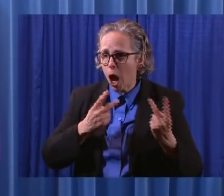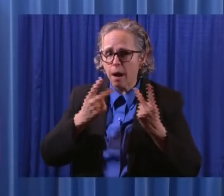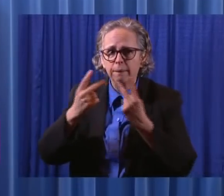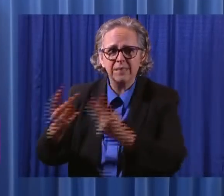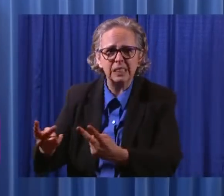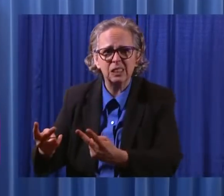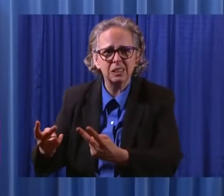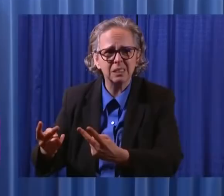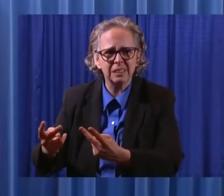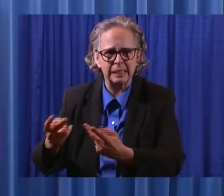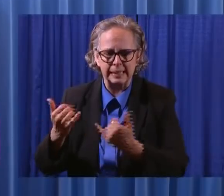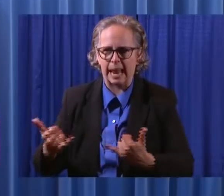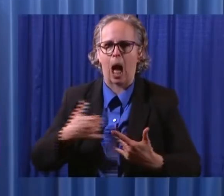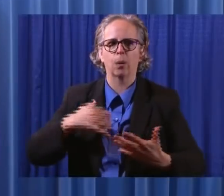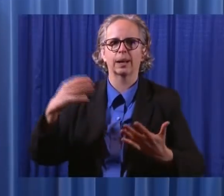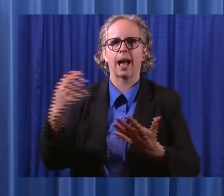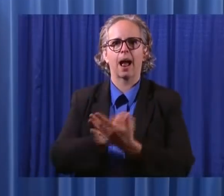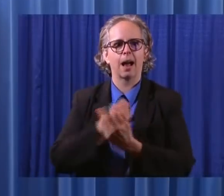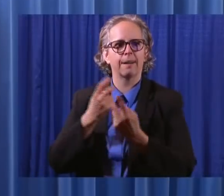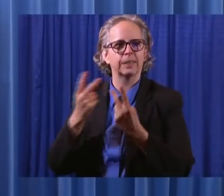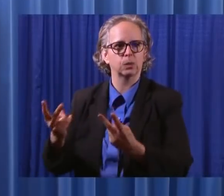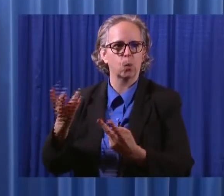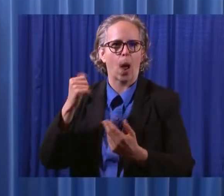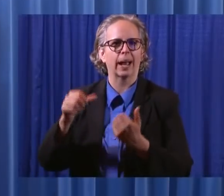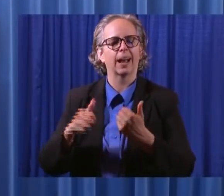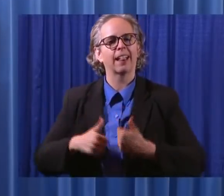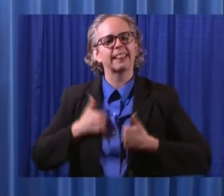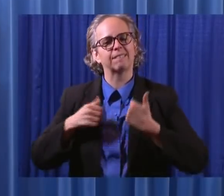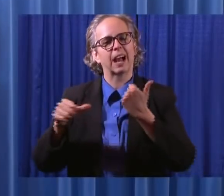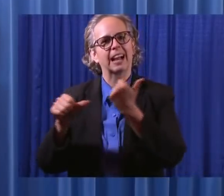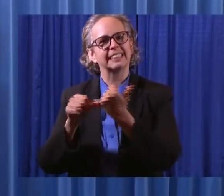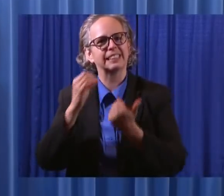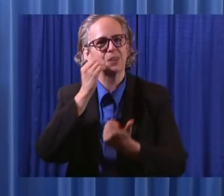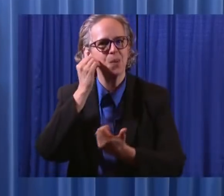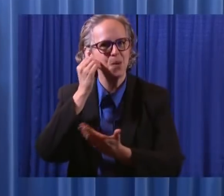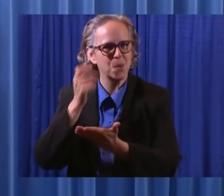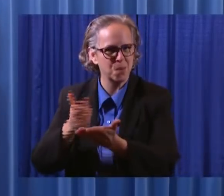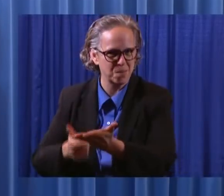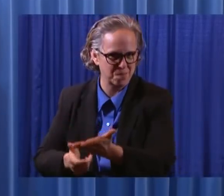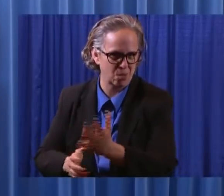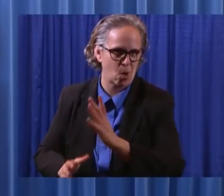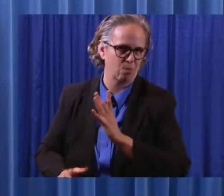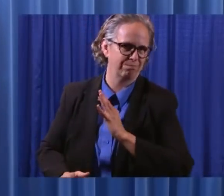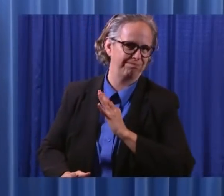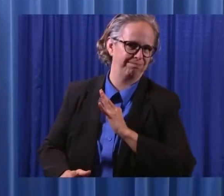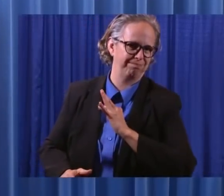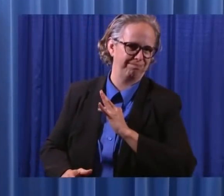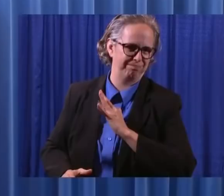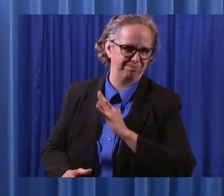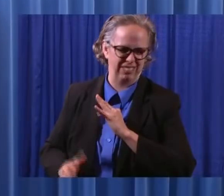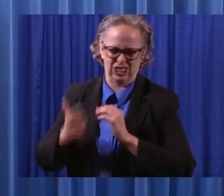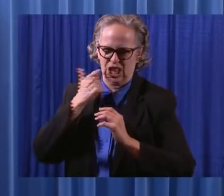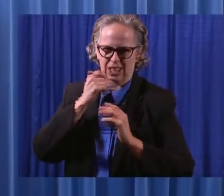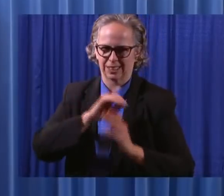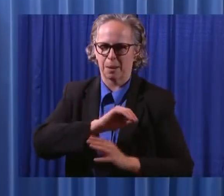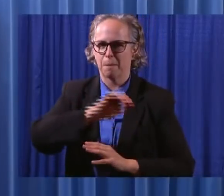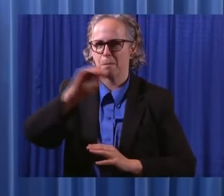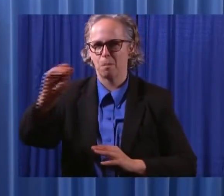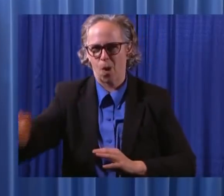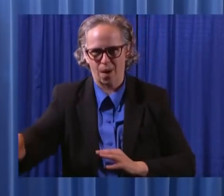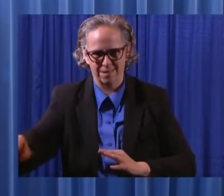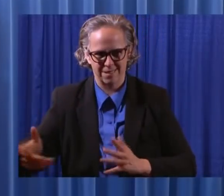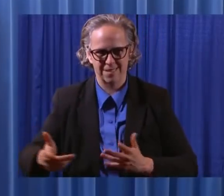assisted living. And the place that where Fred is just now opened up to be able to do that. And you can get an appointment and you